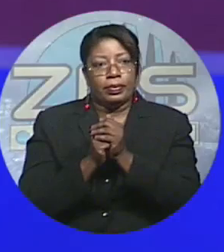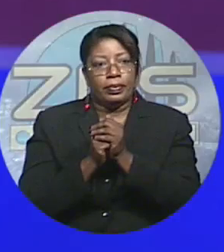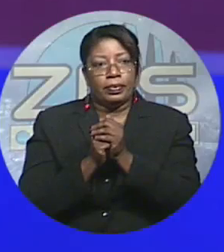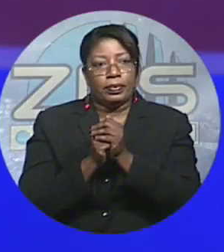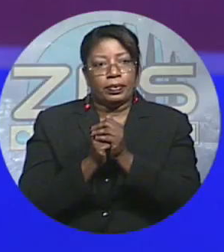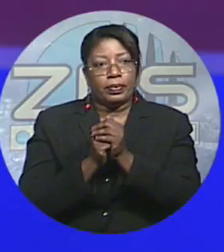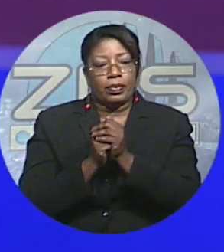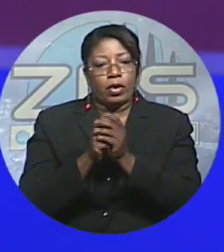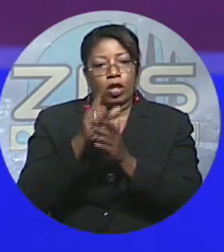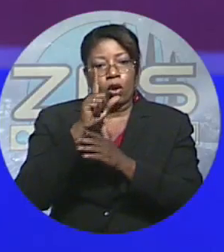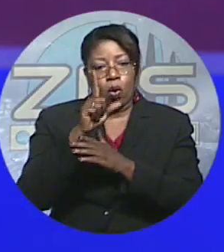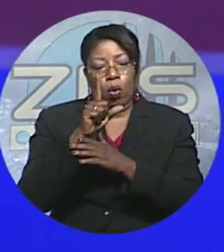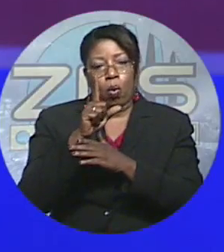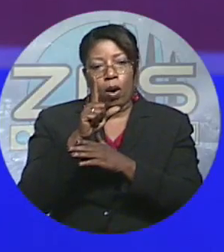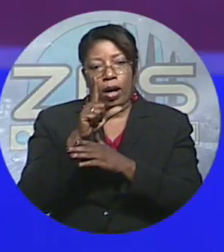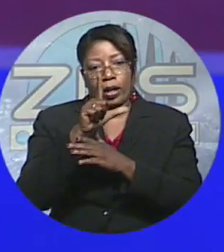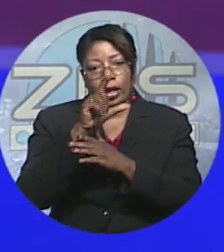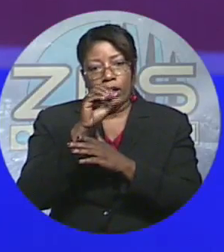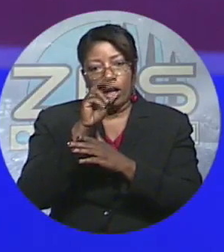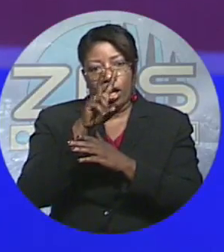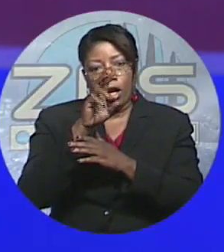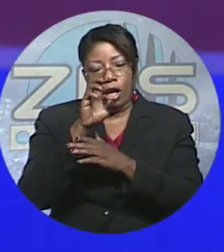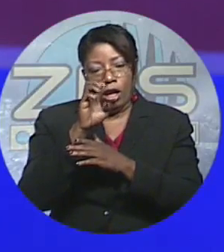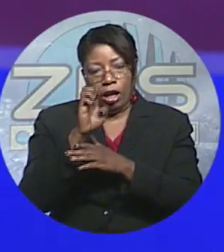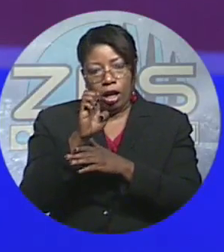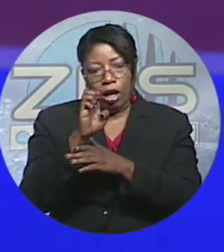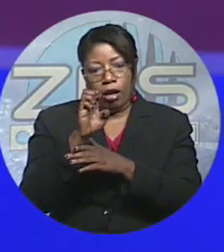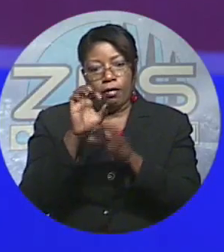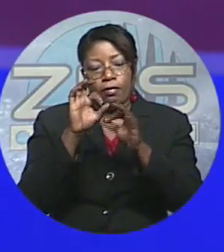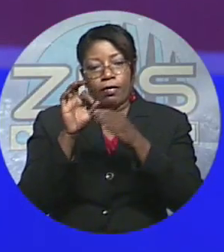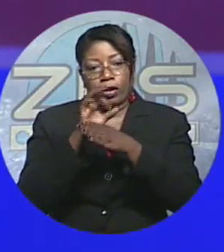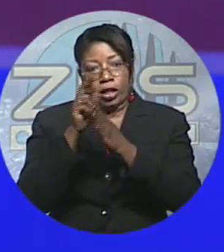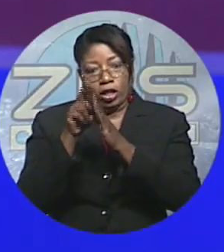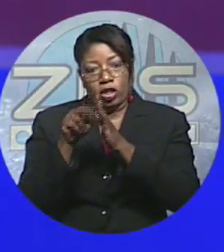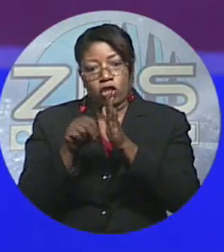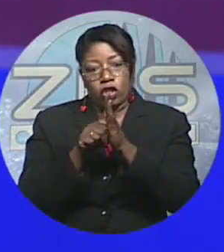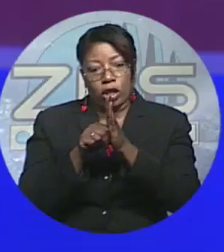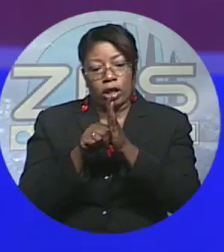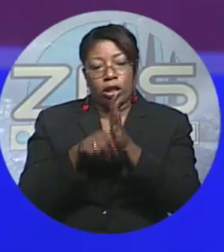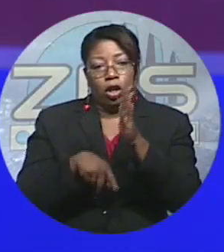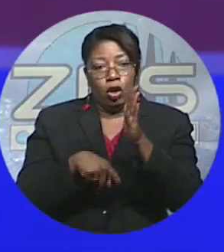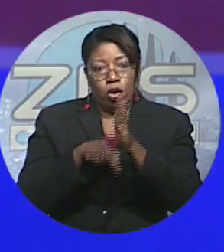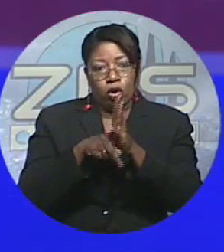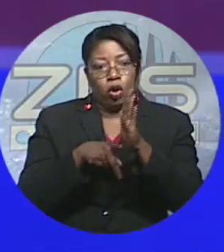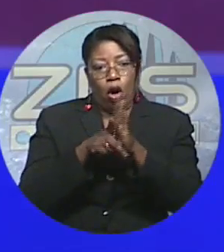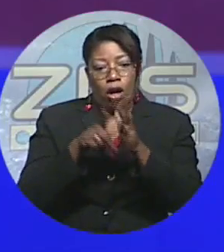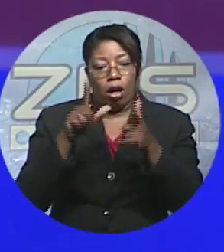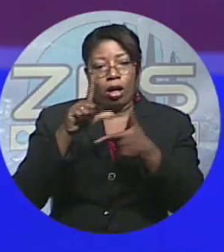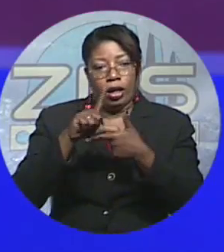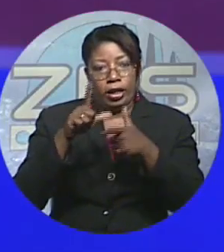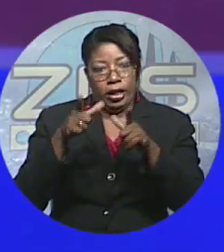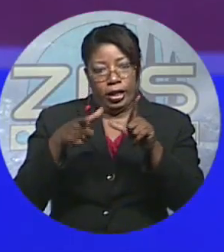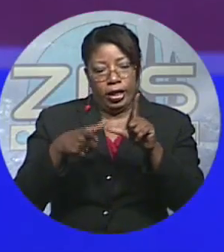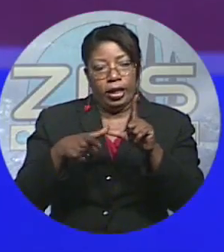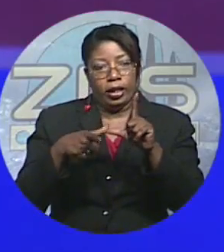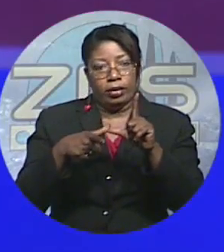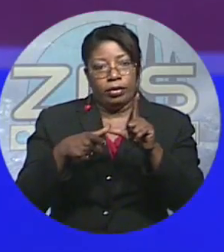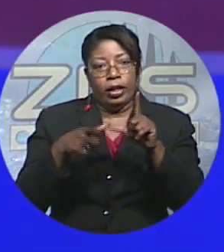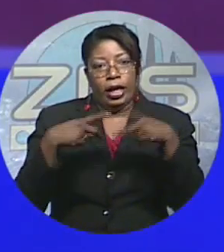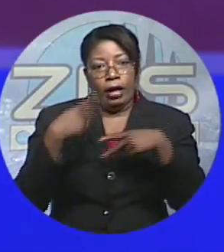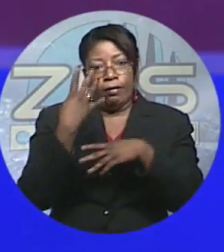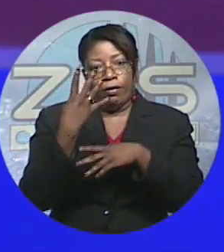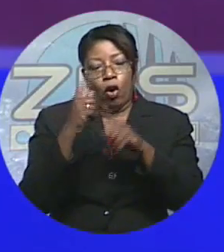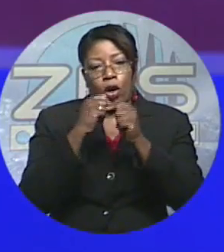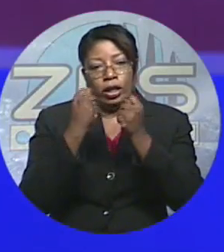The One Love Foundation Summer Soccer League is expected to kick it up a notch this August holiday Monday weekend. Only 4 teams